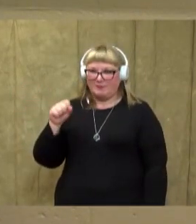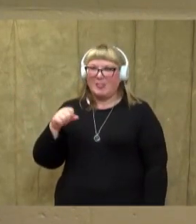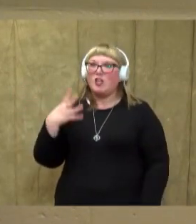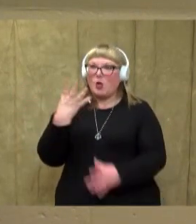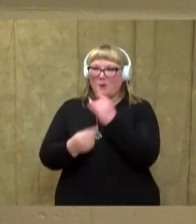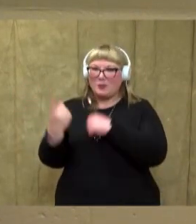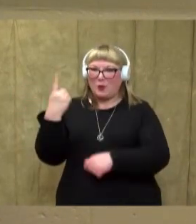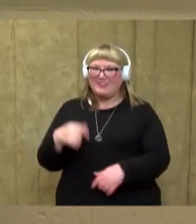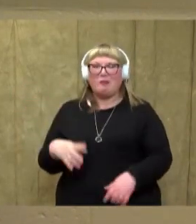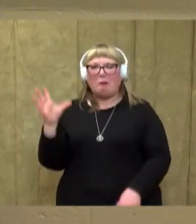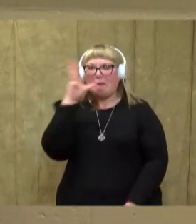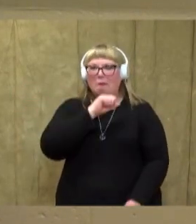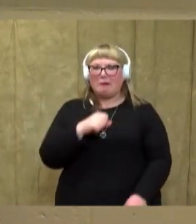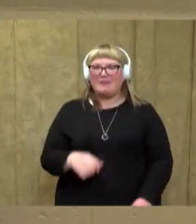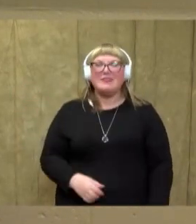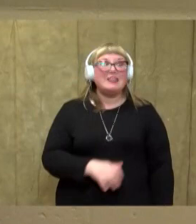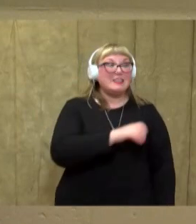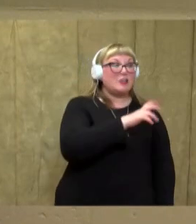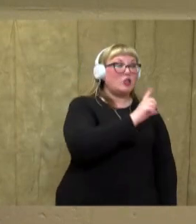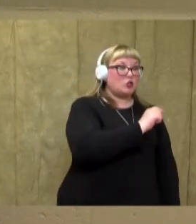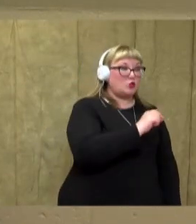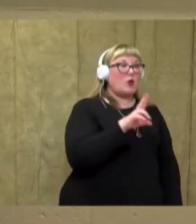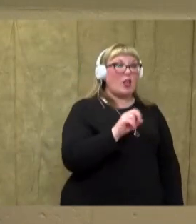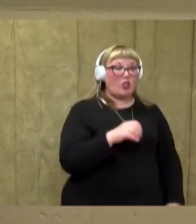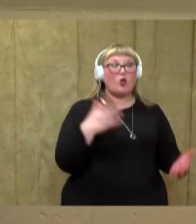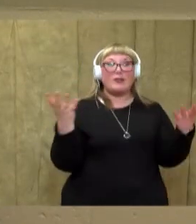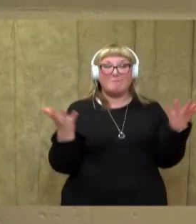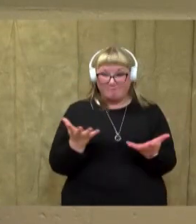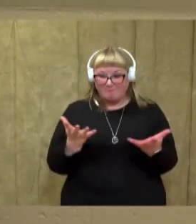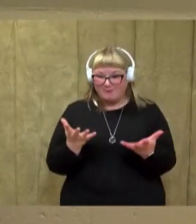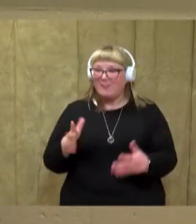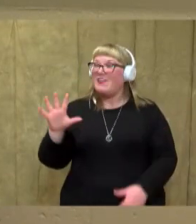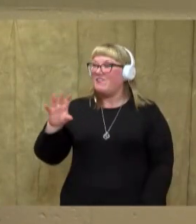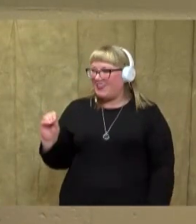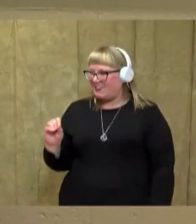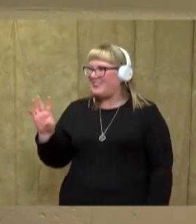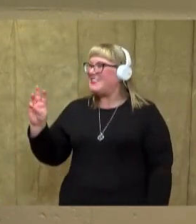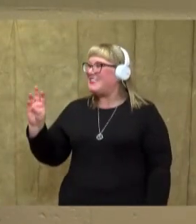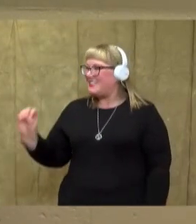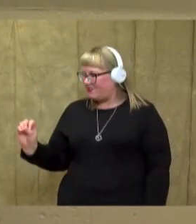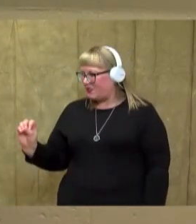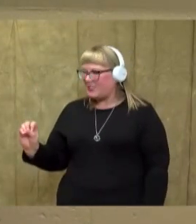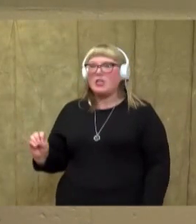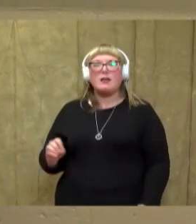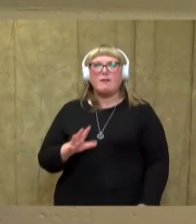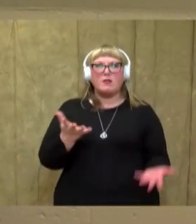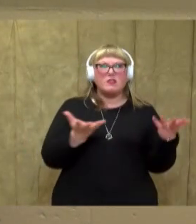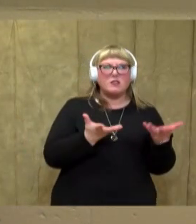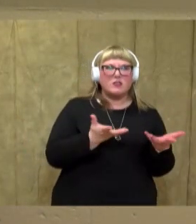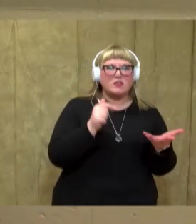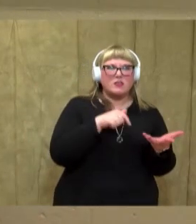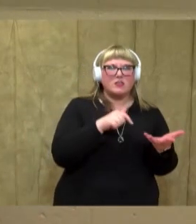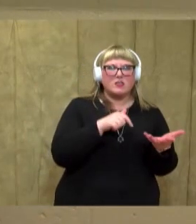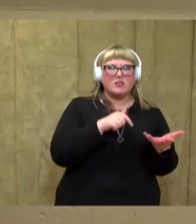Did I leave one out? 2 out that time? Let's try that again. 20, 30, 50, 60. Which number was